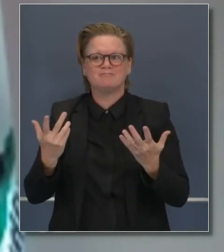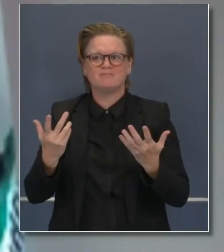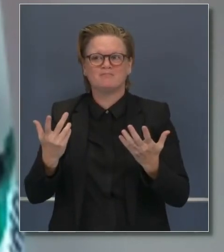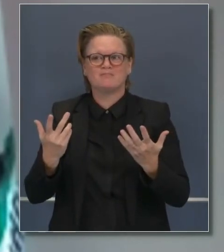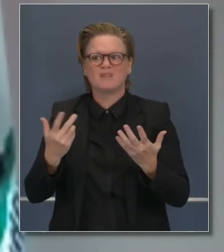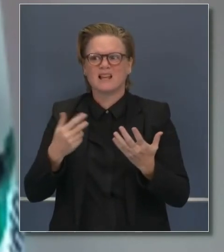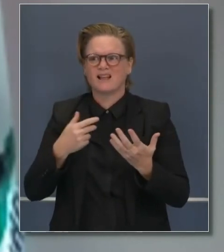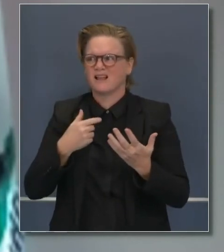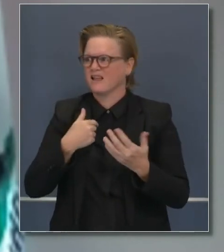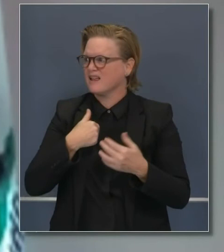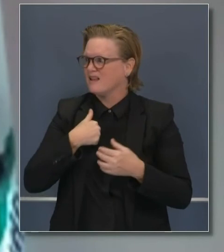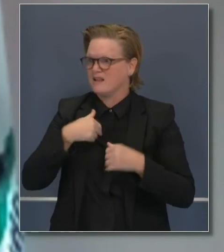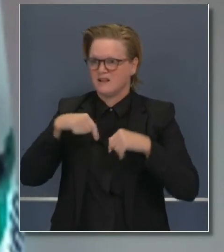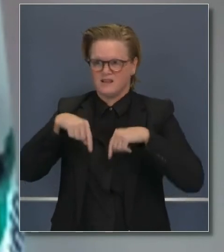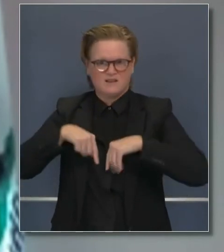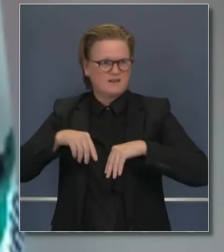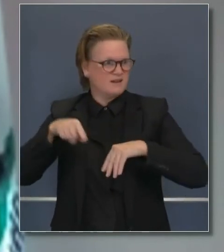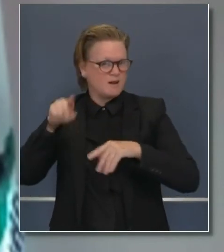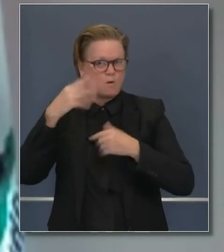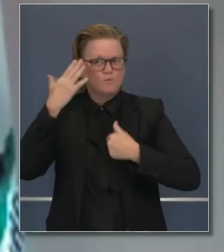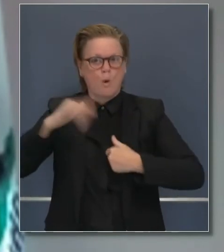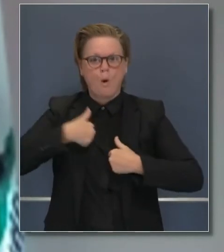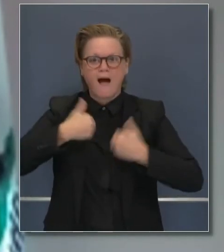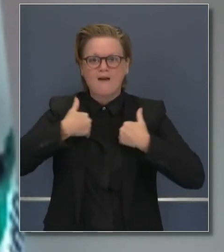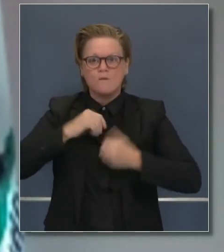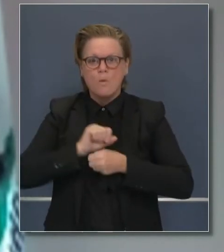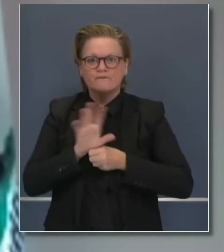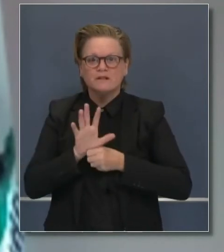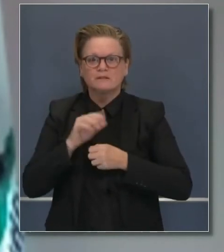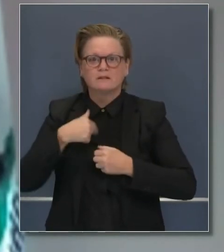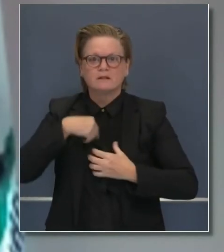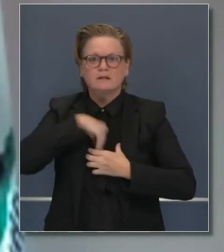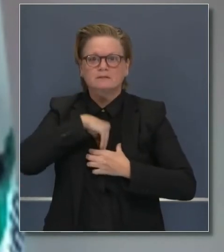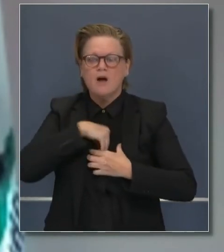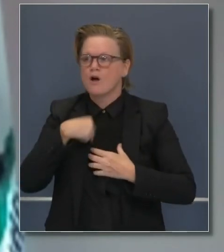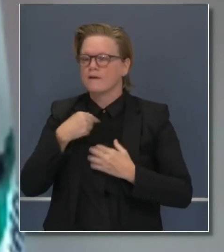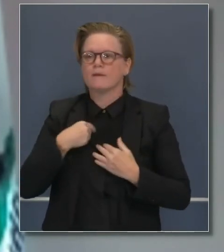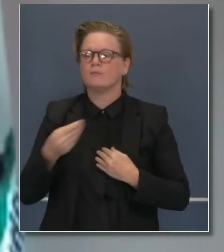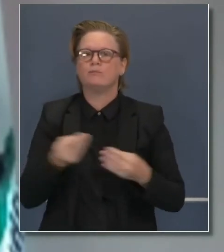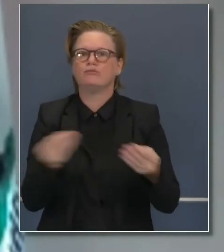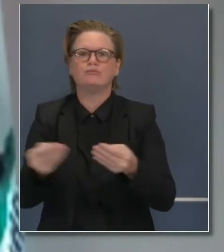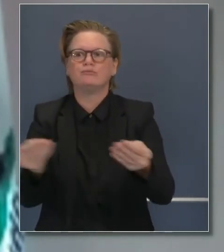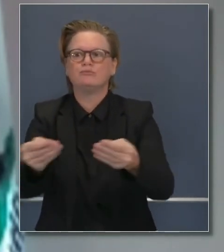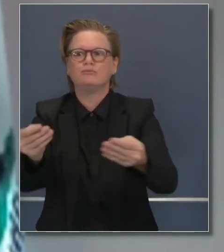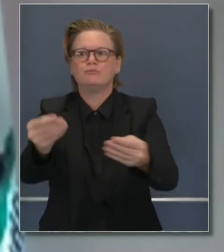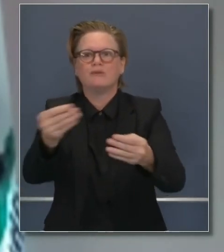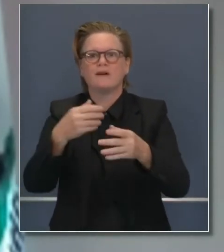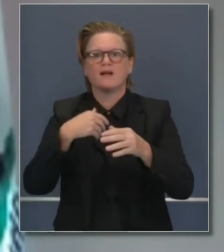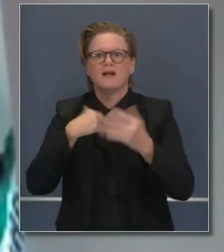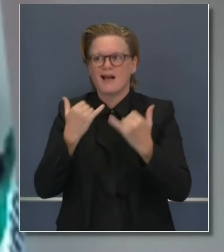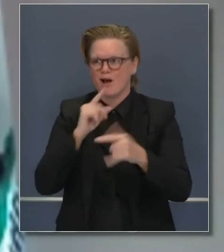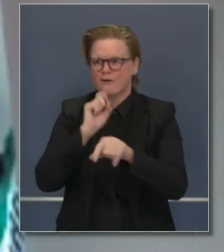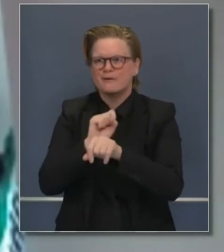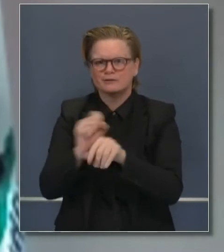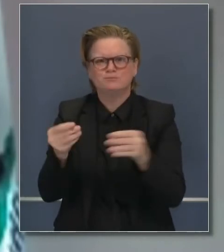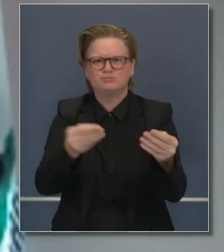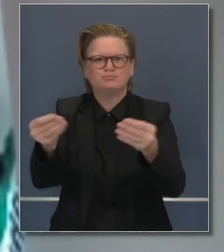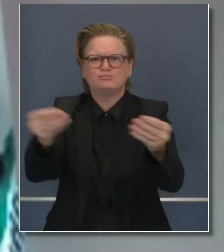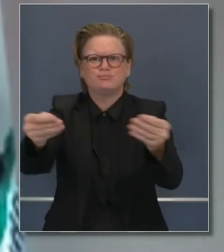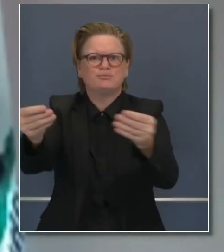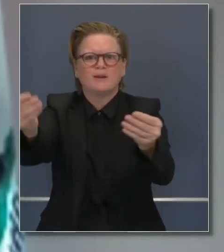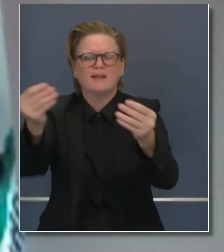that viruses, respiratory viruses in particular, transmit. So this is one important tool to